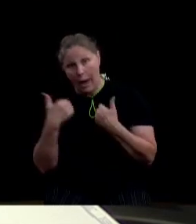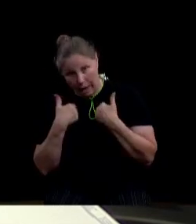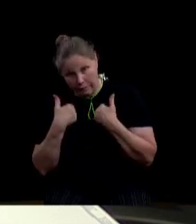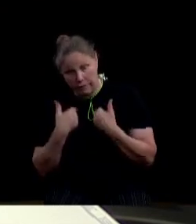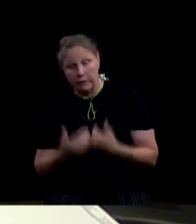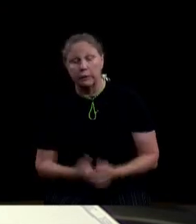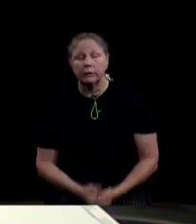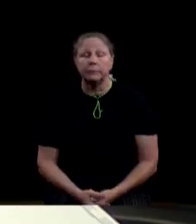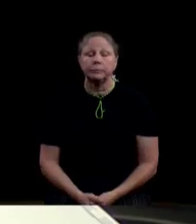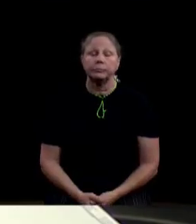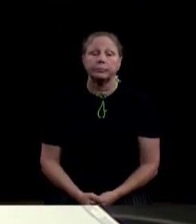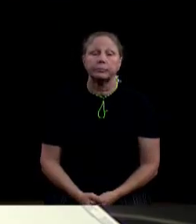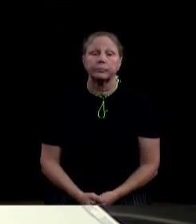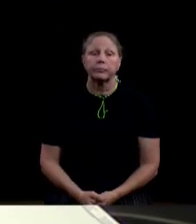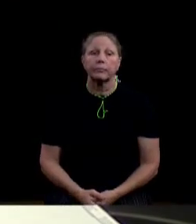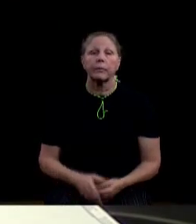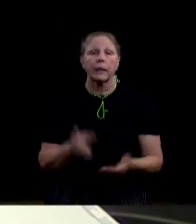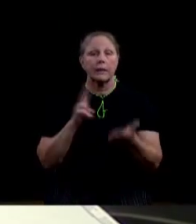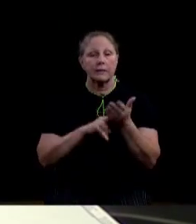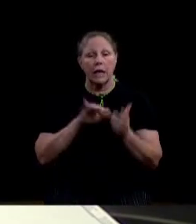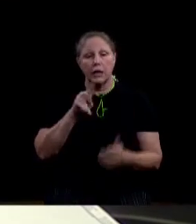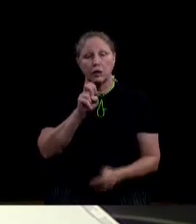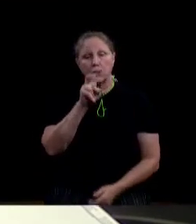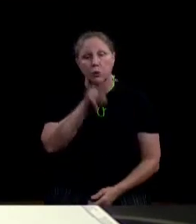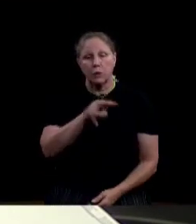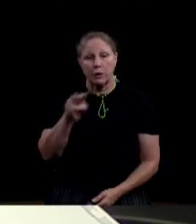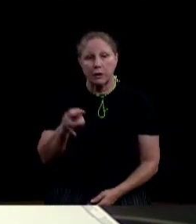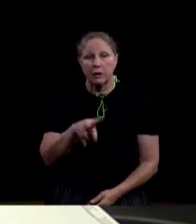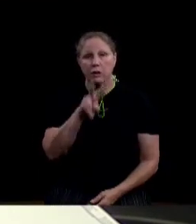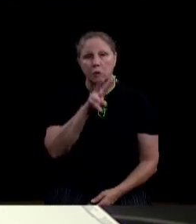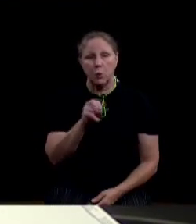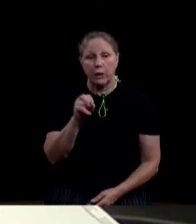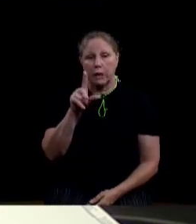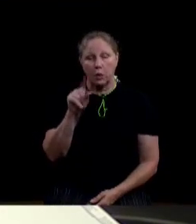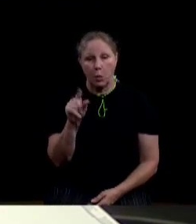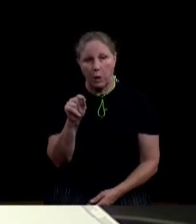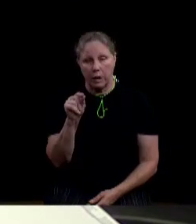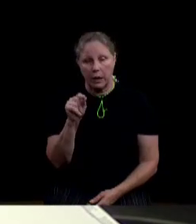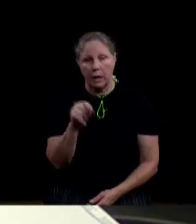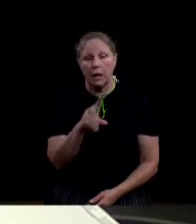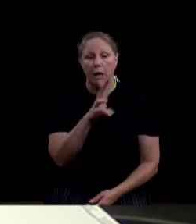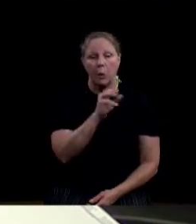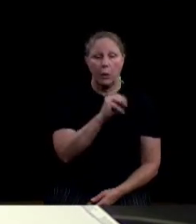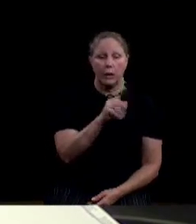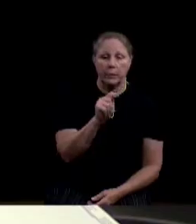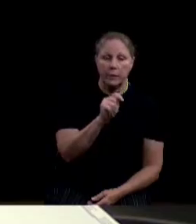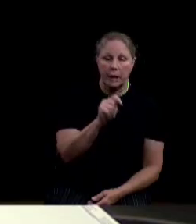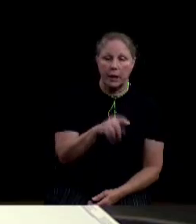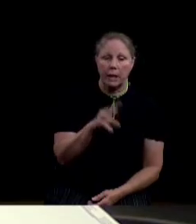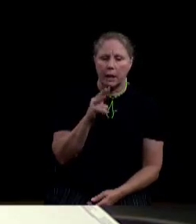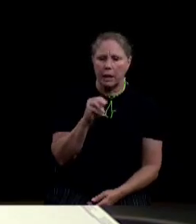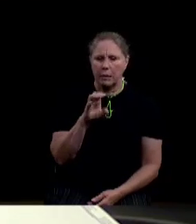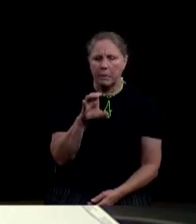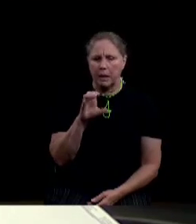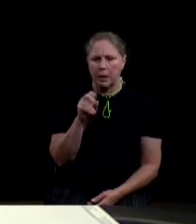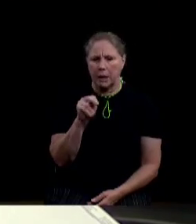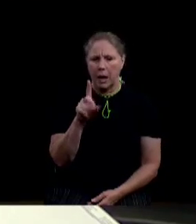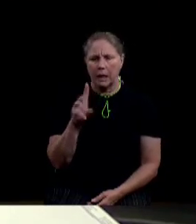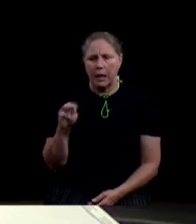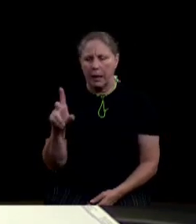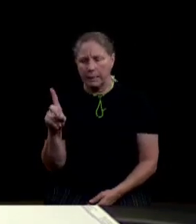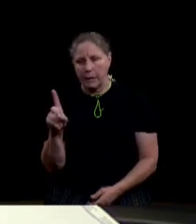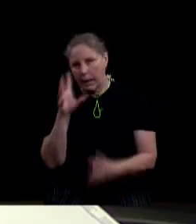June, 2020, William T. McCunniff, MD, President, McLennan County